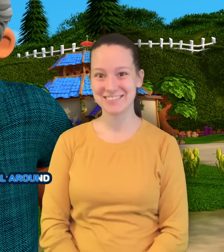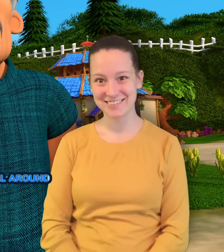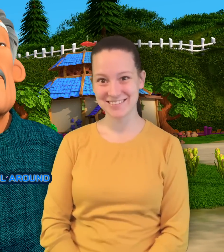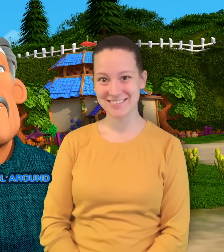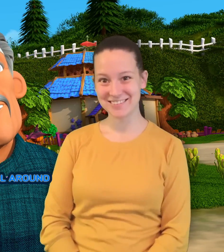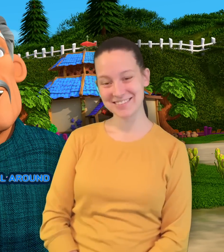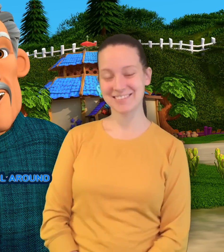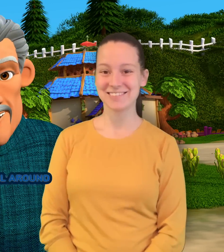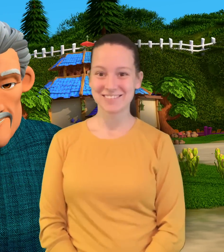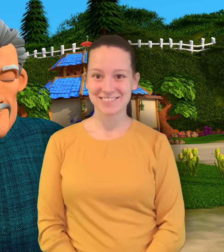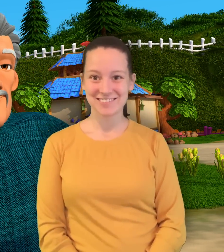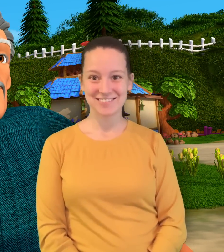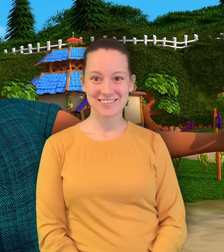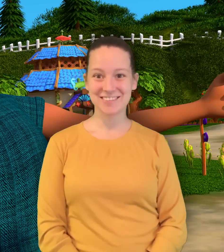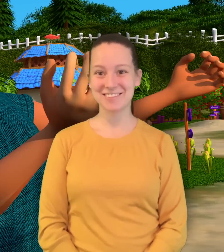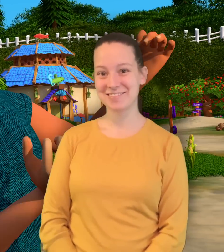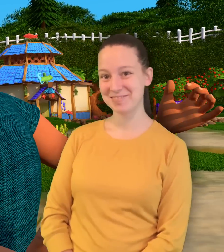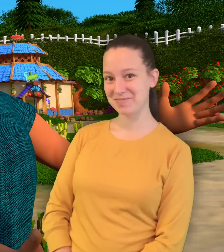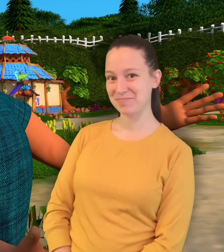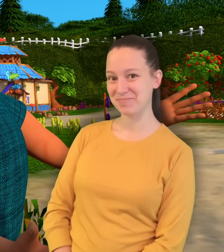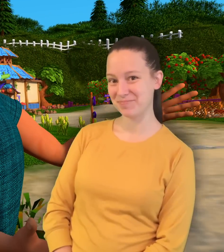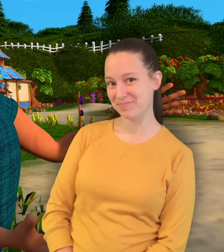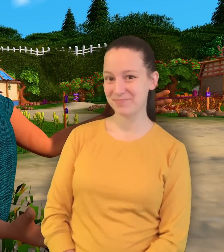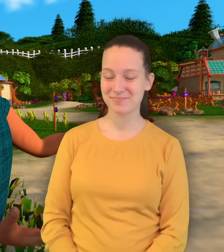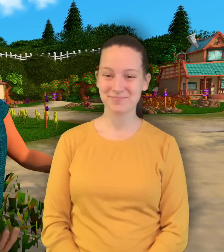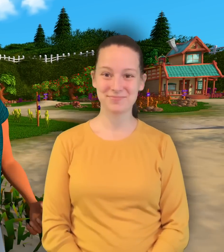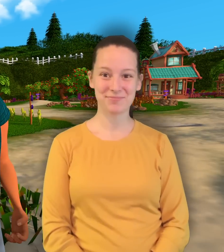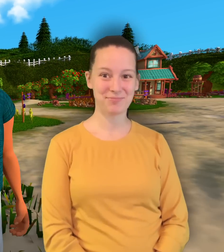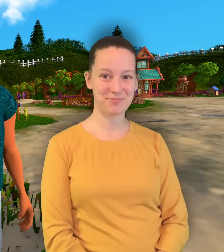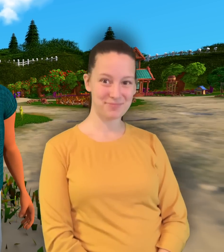us all around.